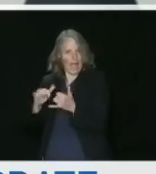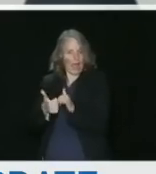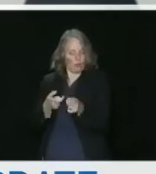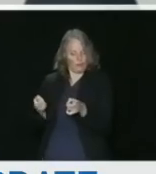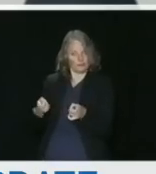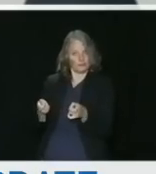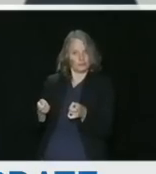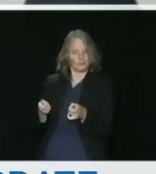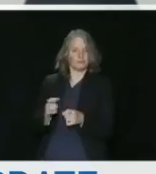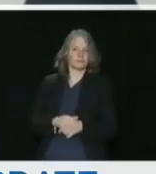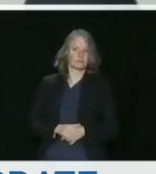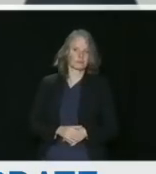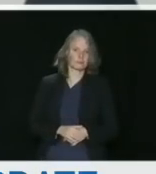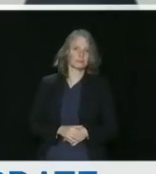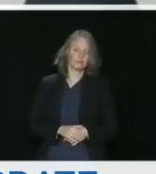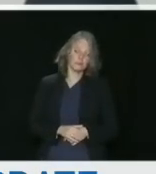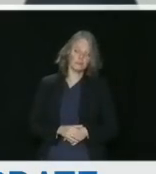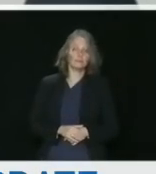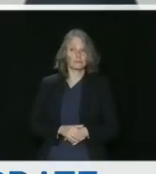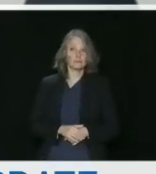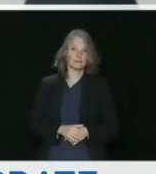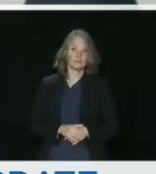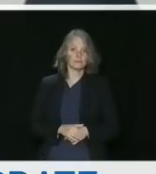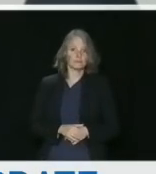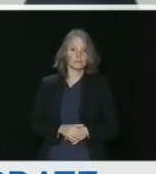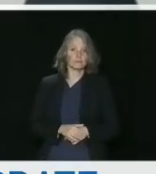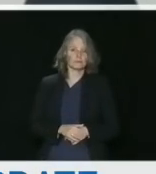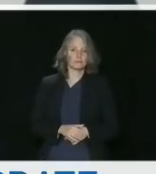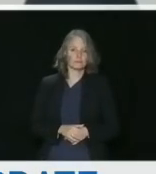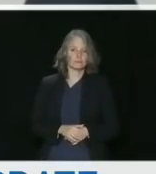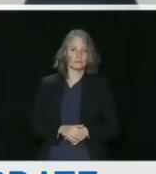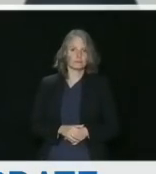a good